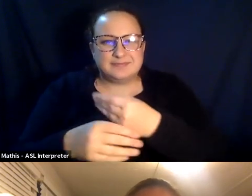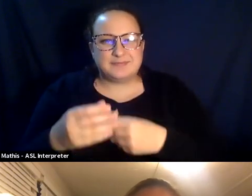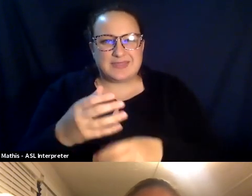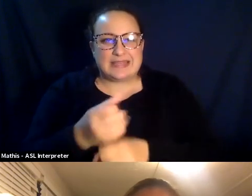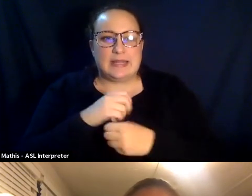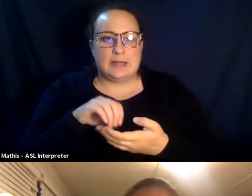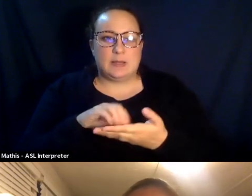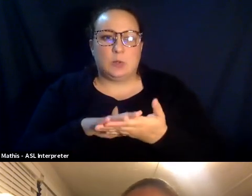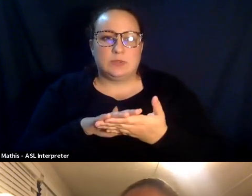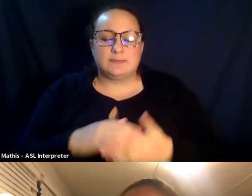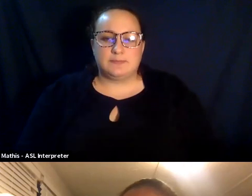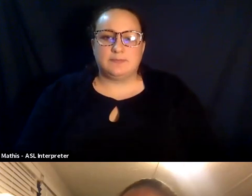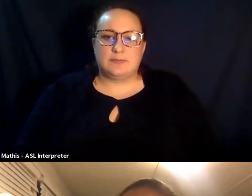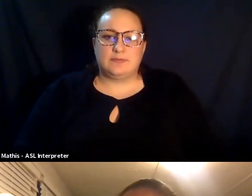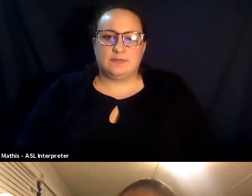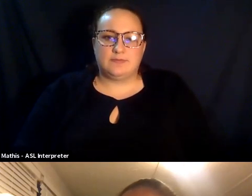way.